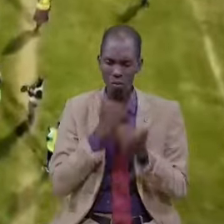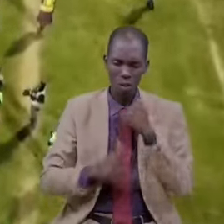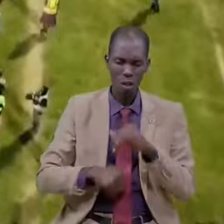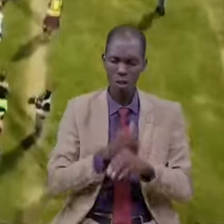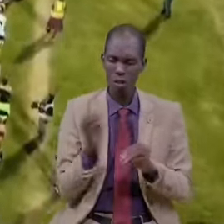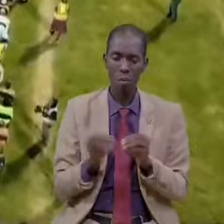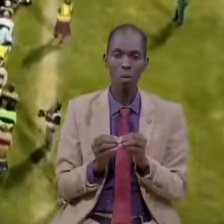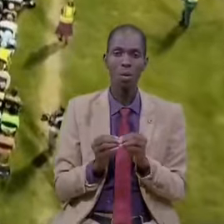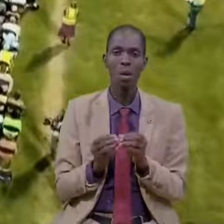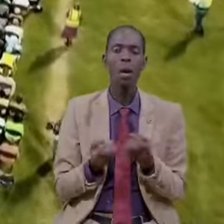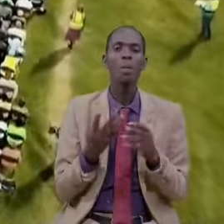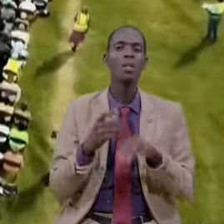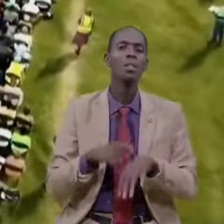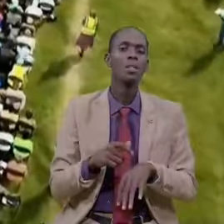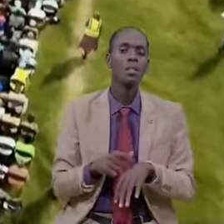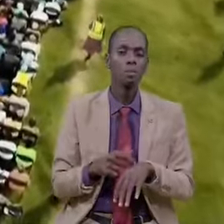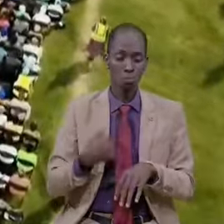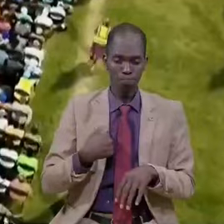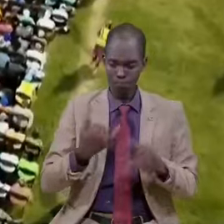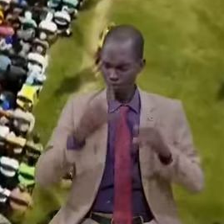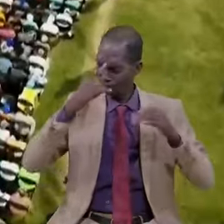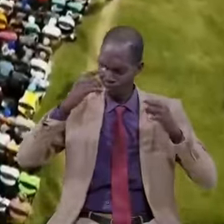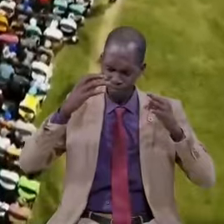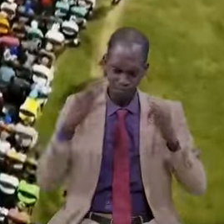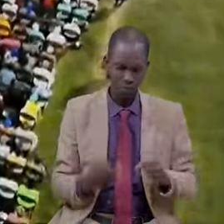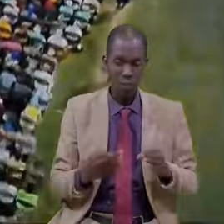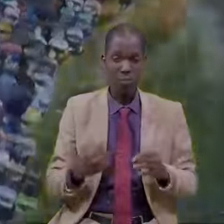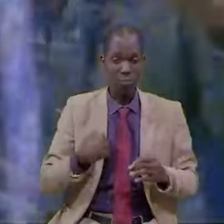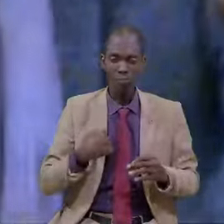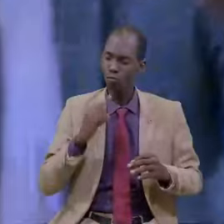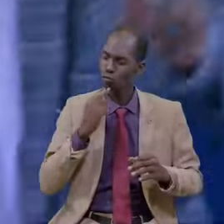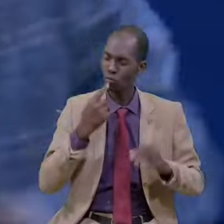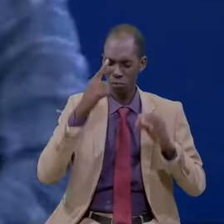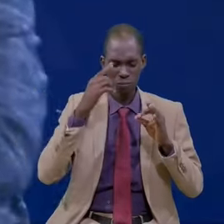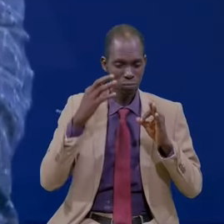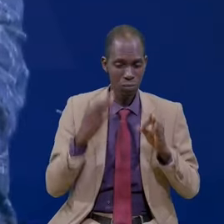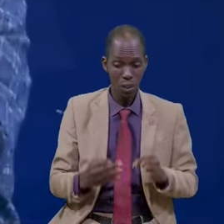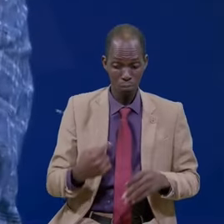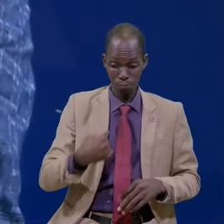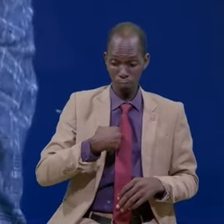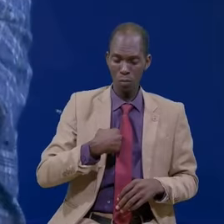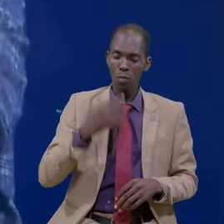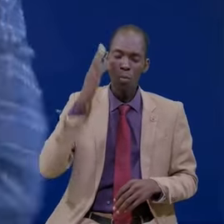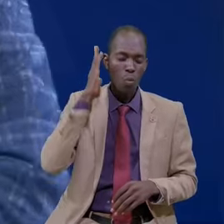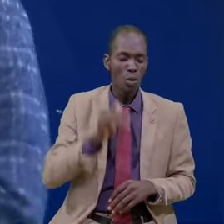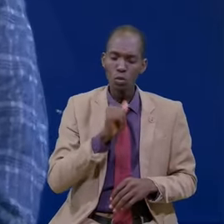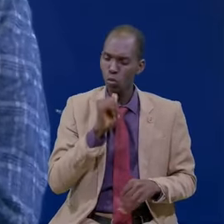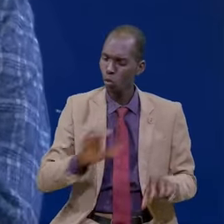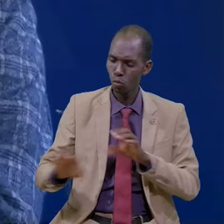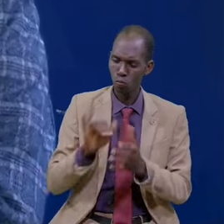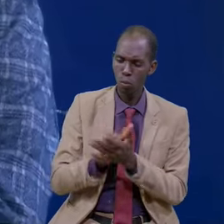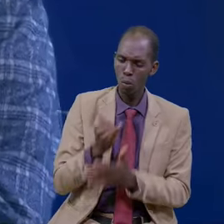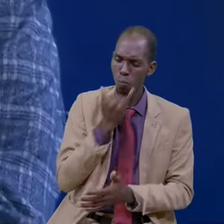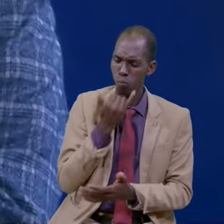anymore I've made up my mind determined I will not do that